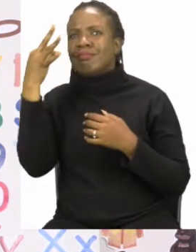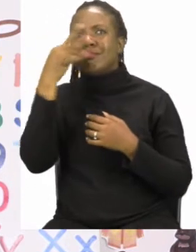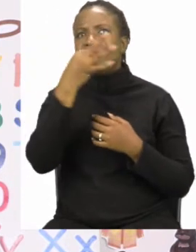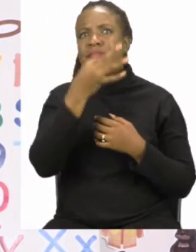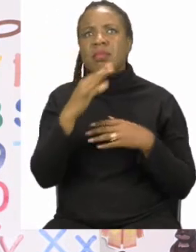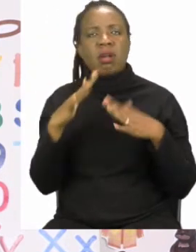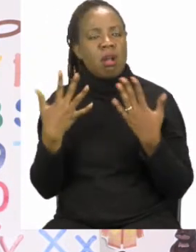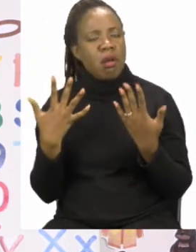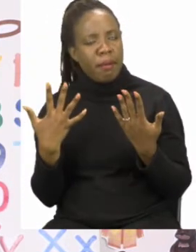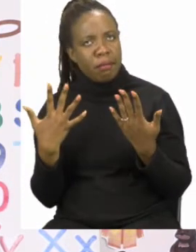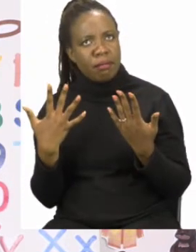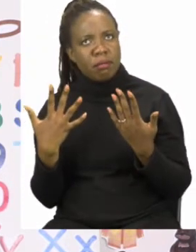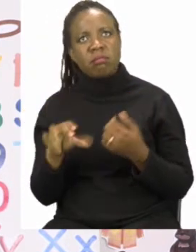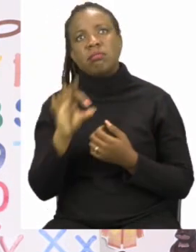say